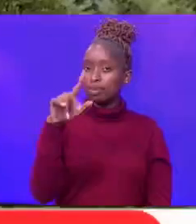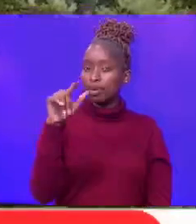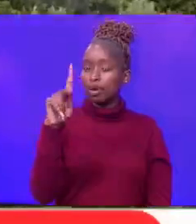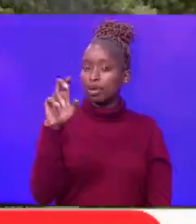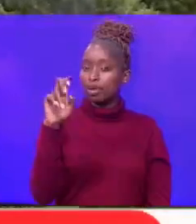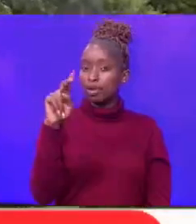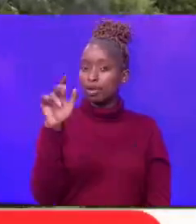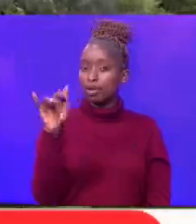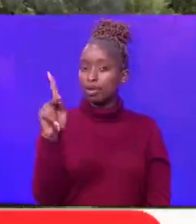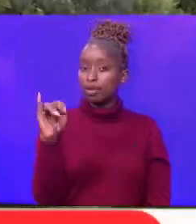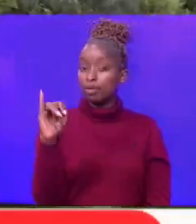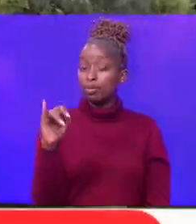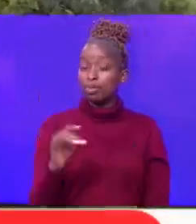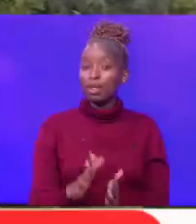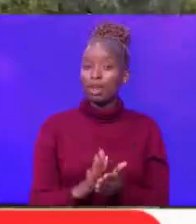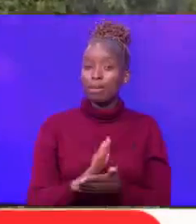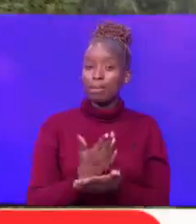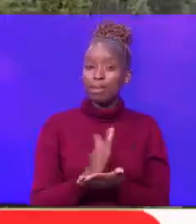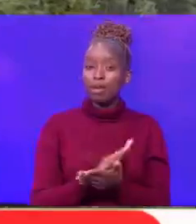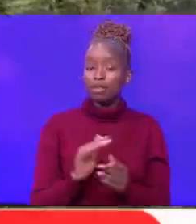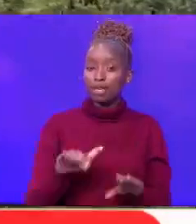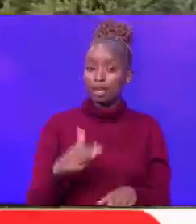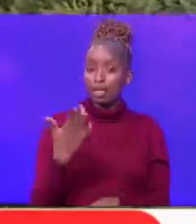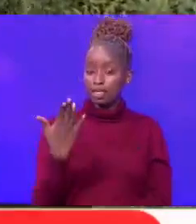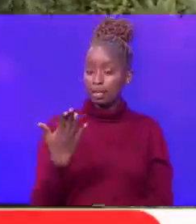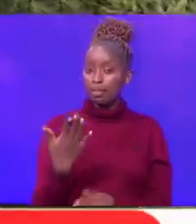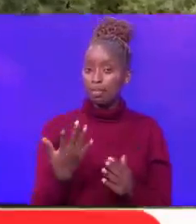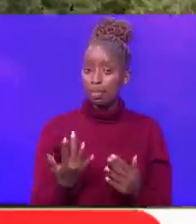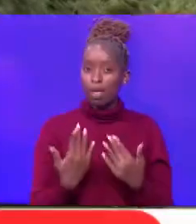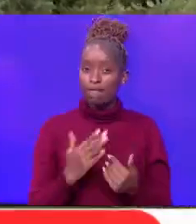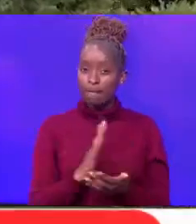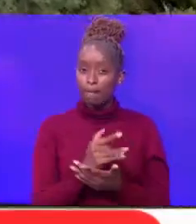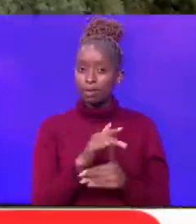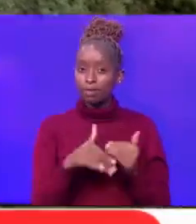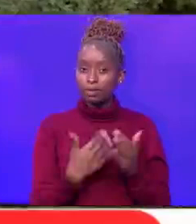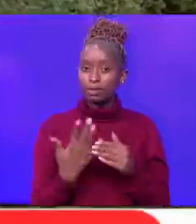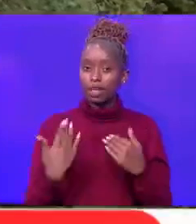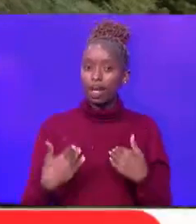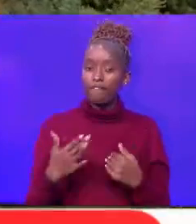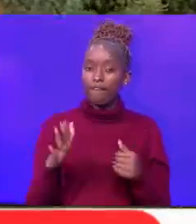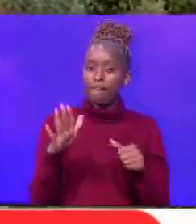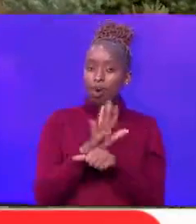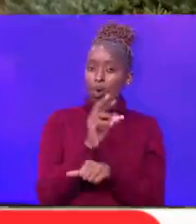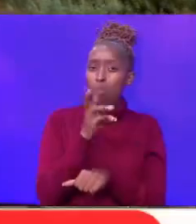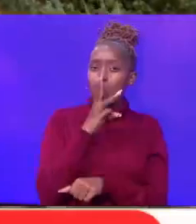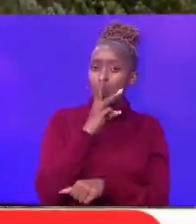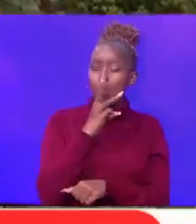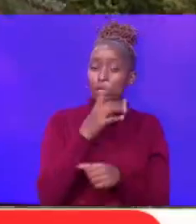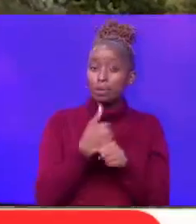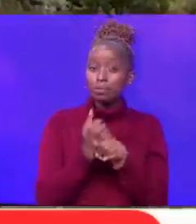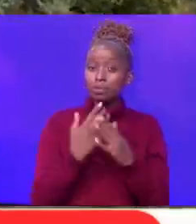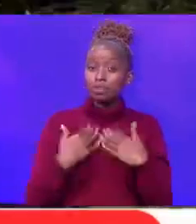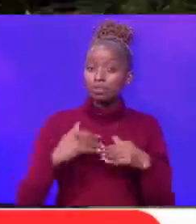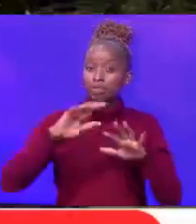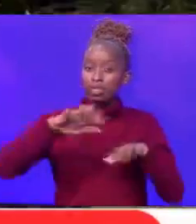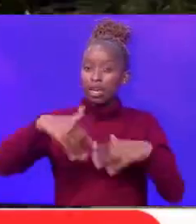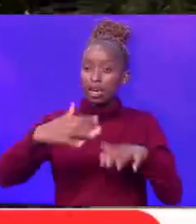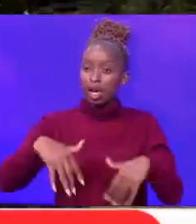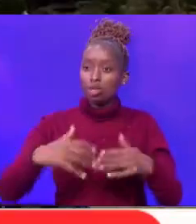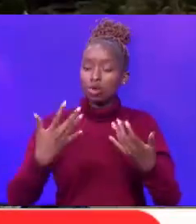of Loropil. Acres of maize plantations have been submerged, causing significant agricultural losses.